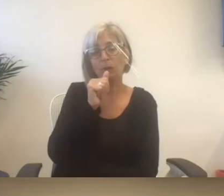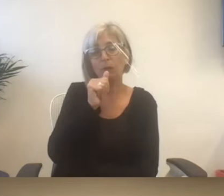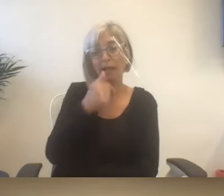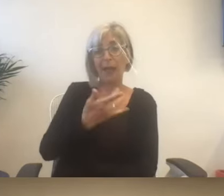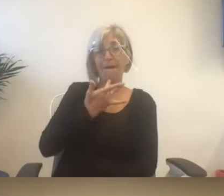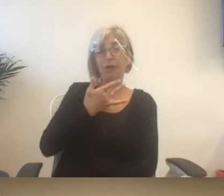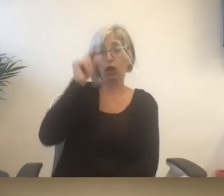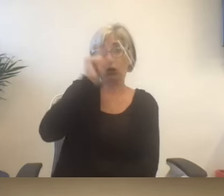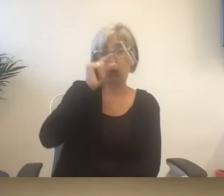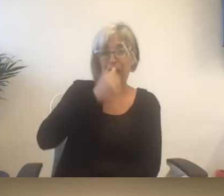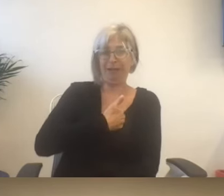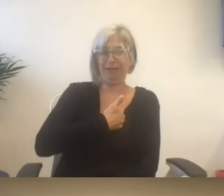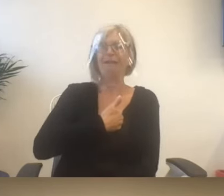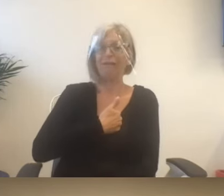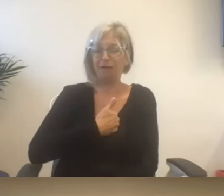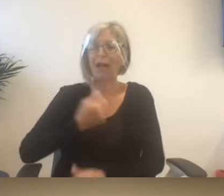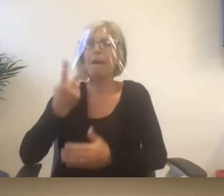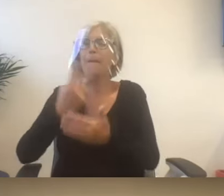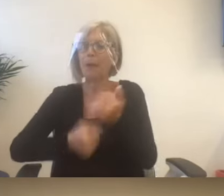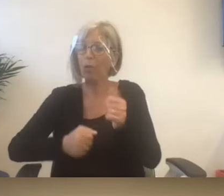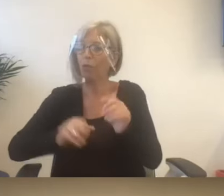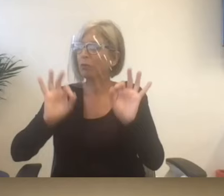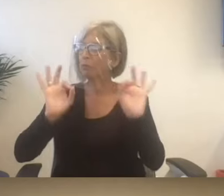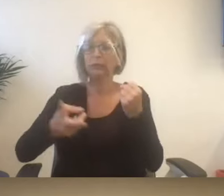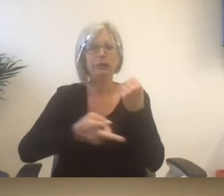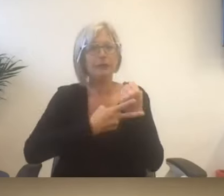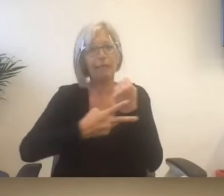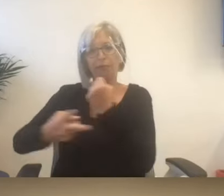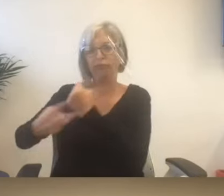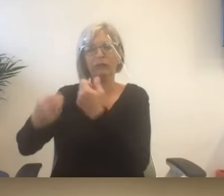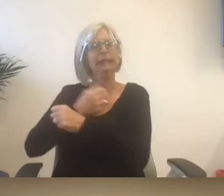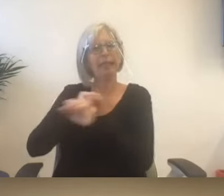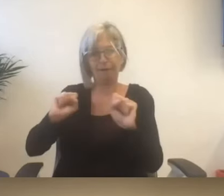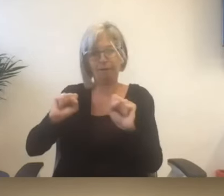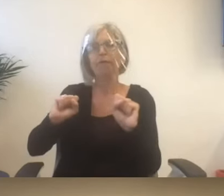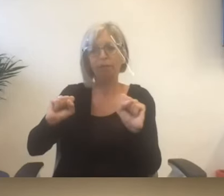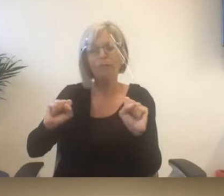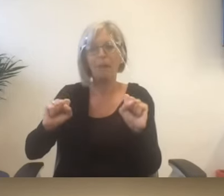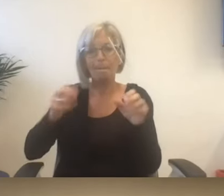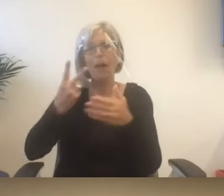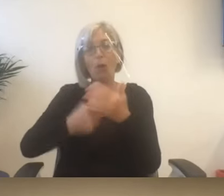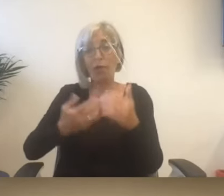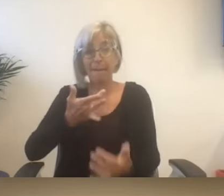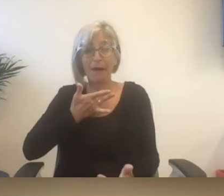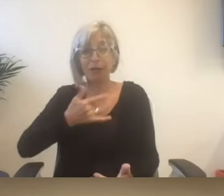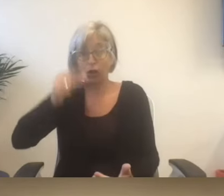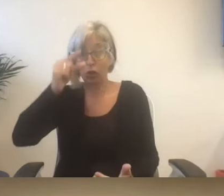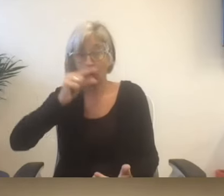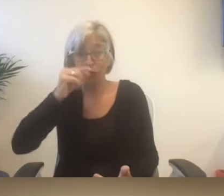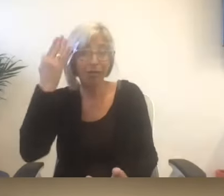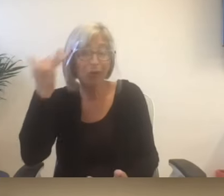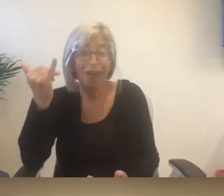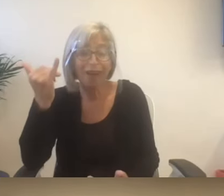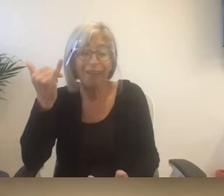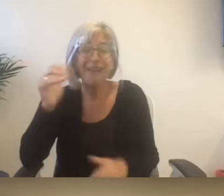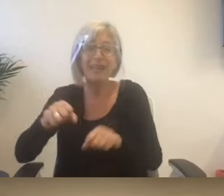prefer Google myself. Both of them are just as secure as they can possibly be. I prefer Google because I